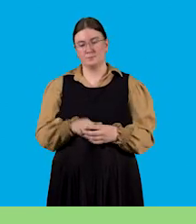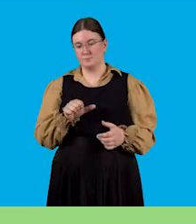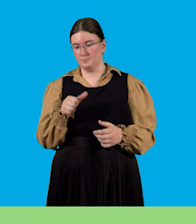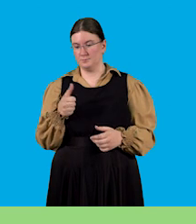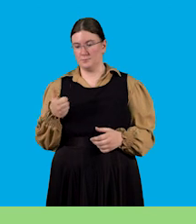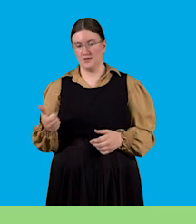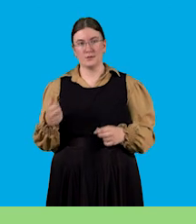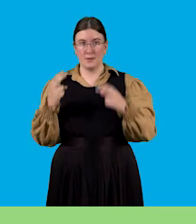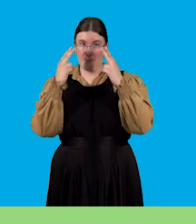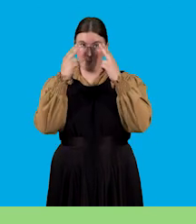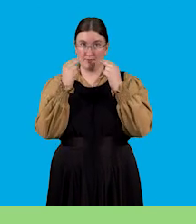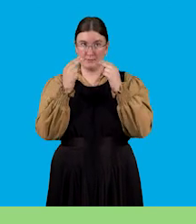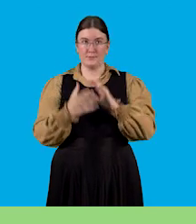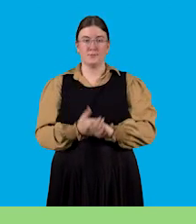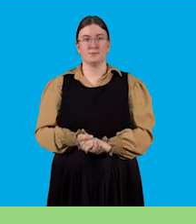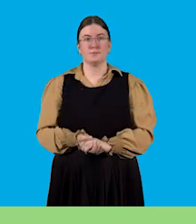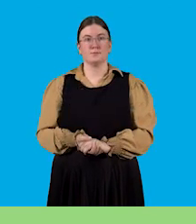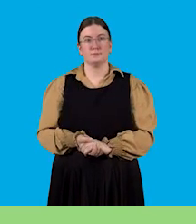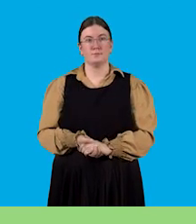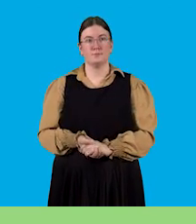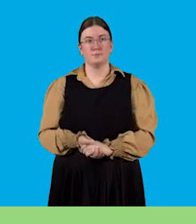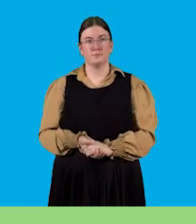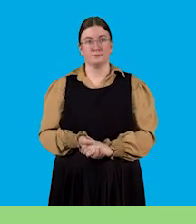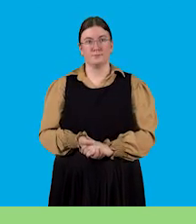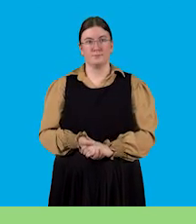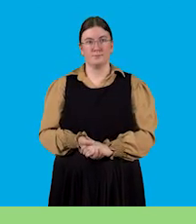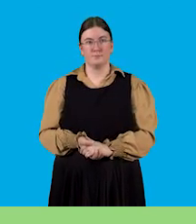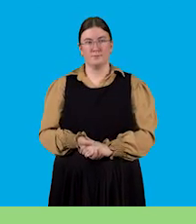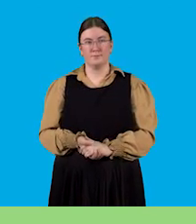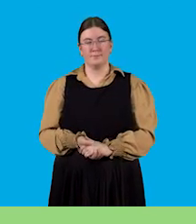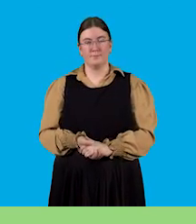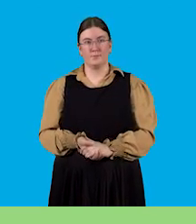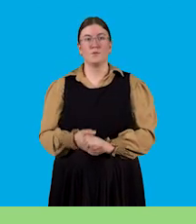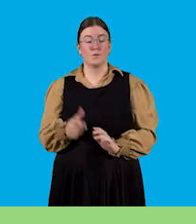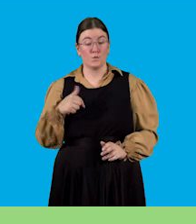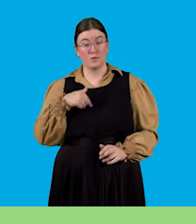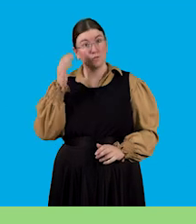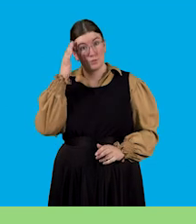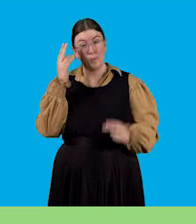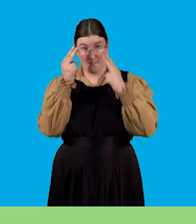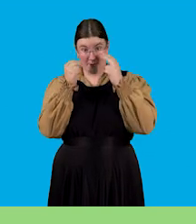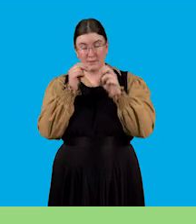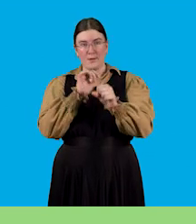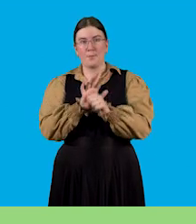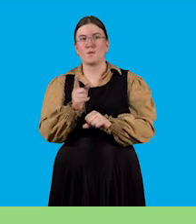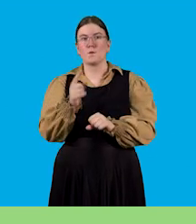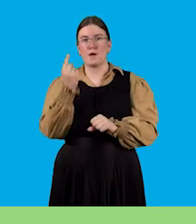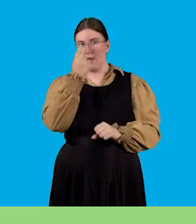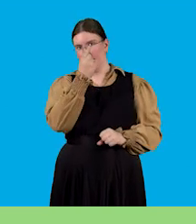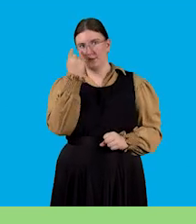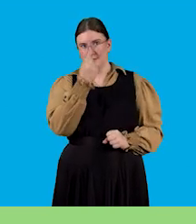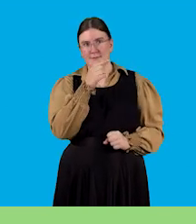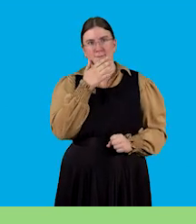Moving on to our second health issue, we have blindness. We know that blindness affects the